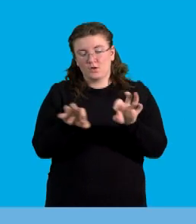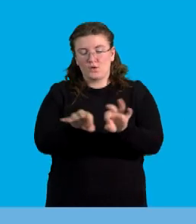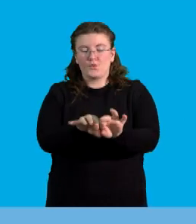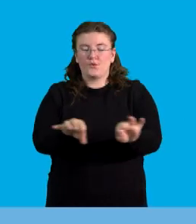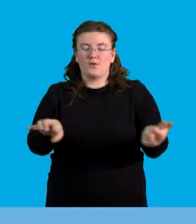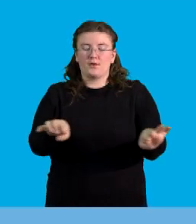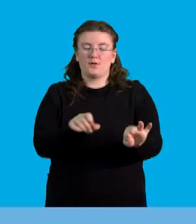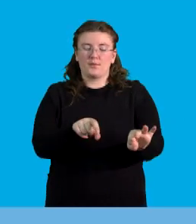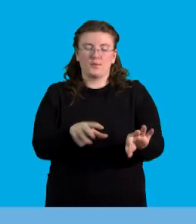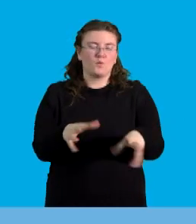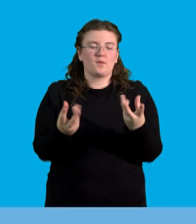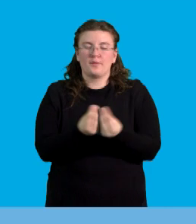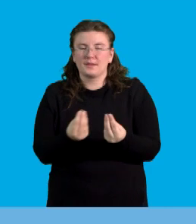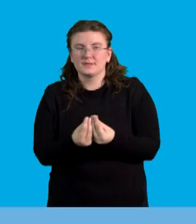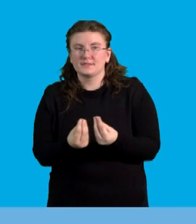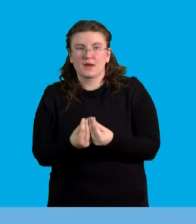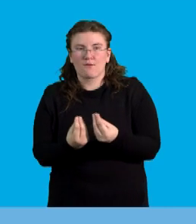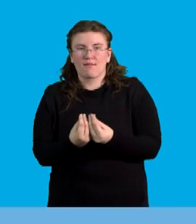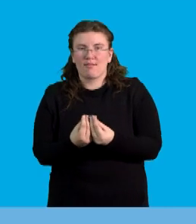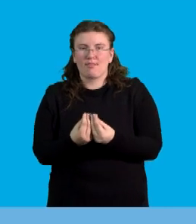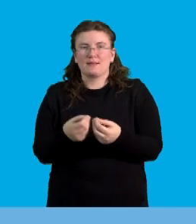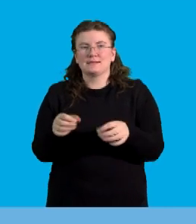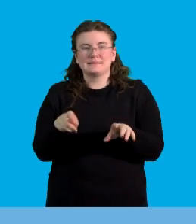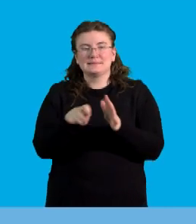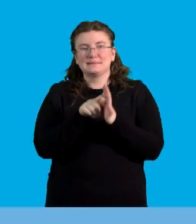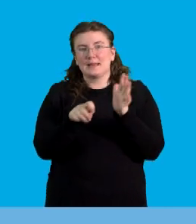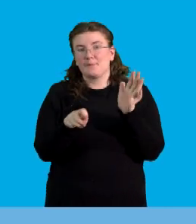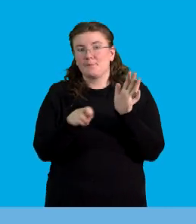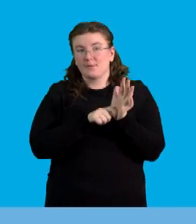of a conductor or type of the material,